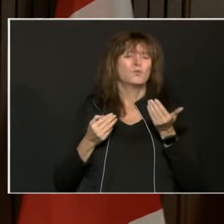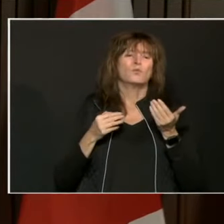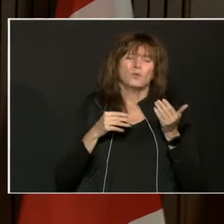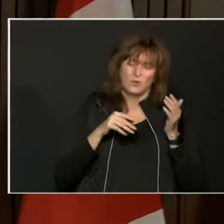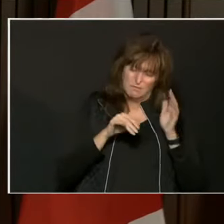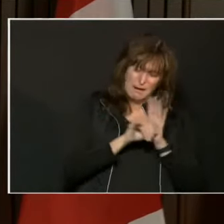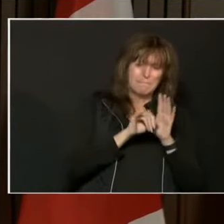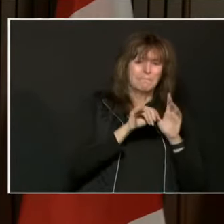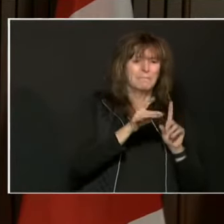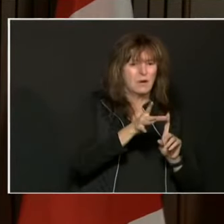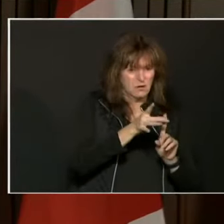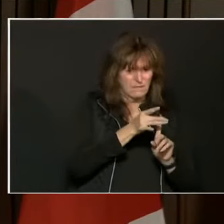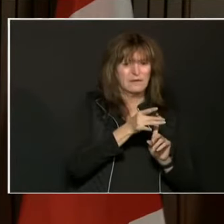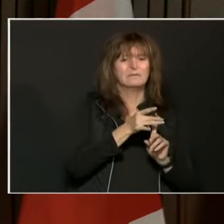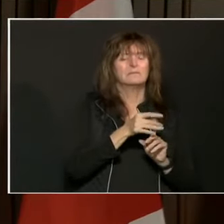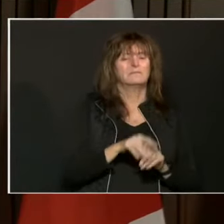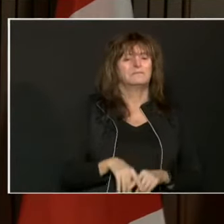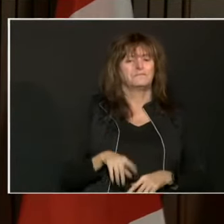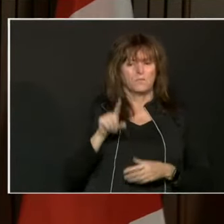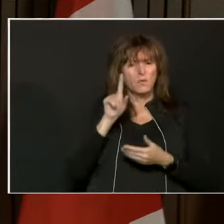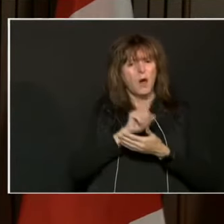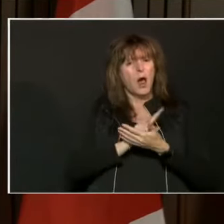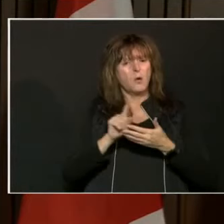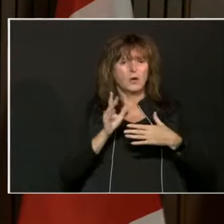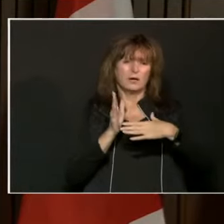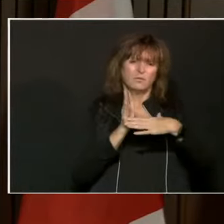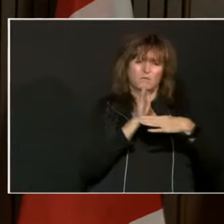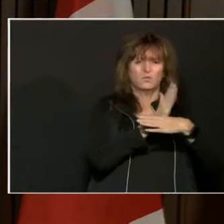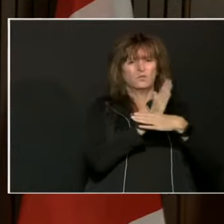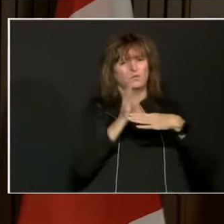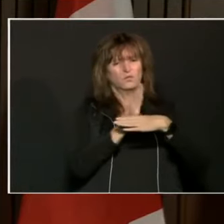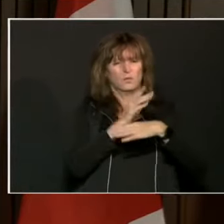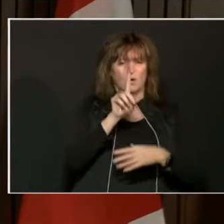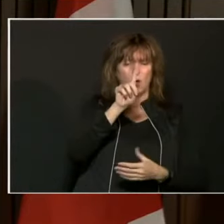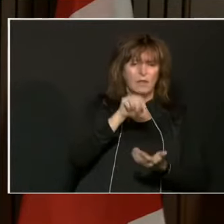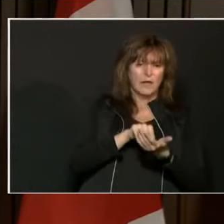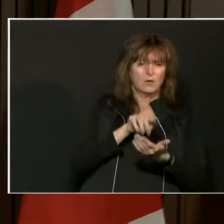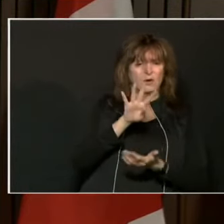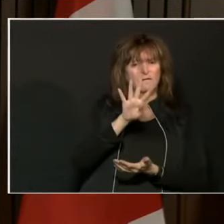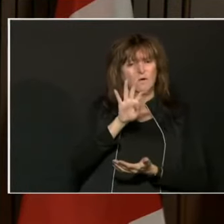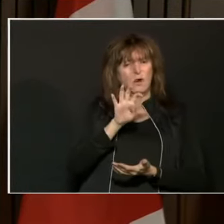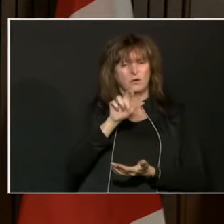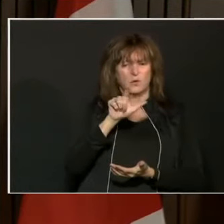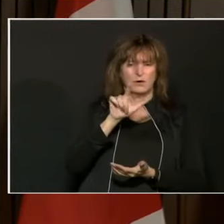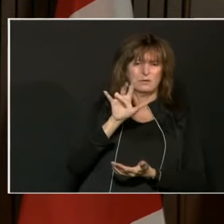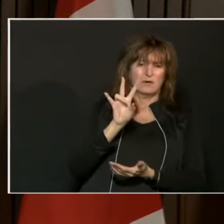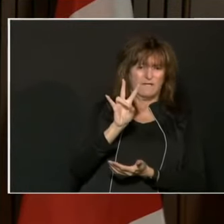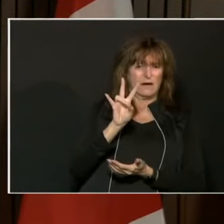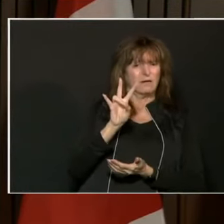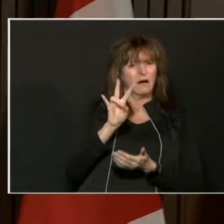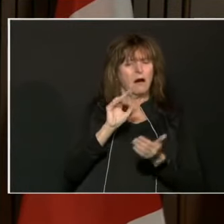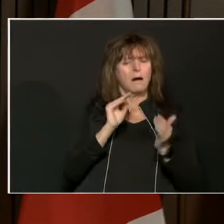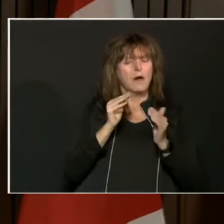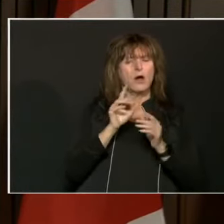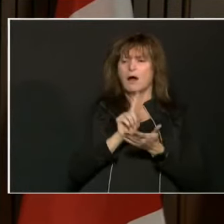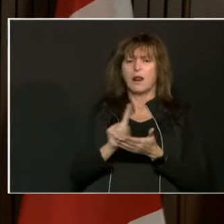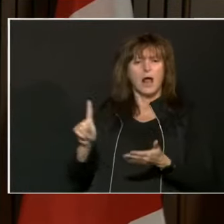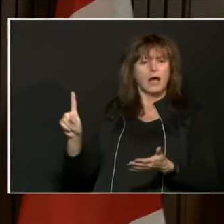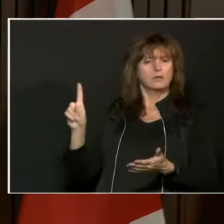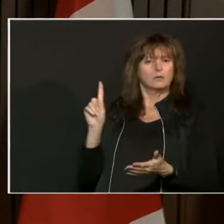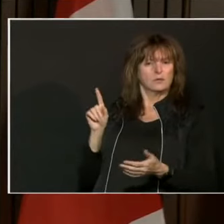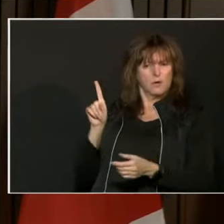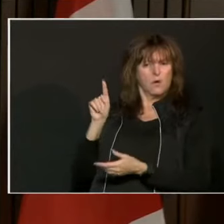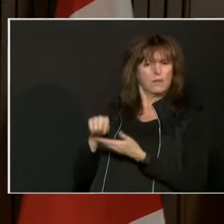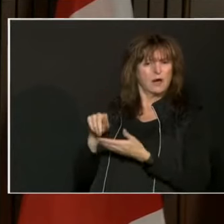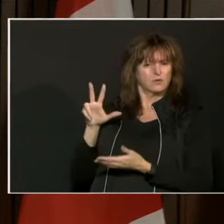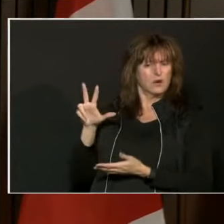to 1,427, which was compared to 1,370 a week ago. So, as Dr. Brown said,